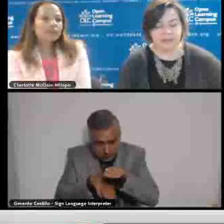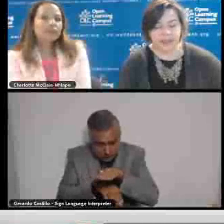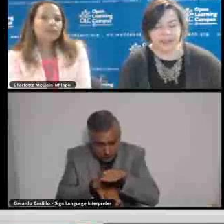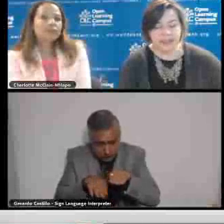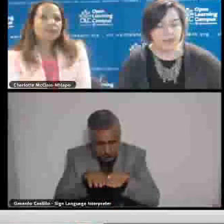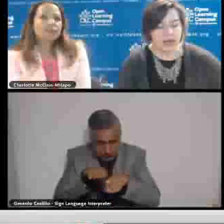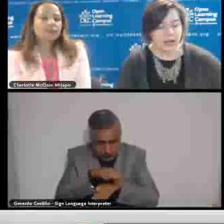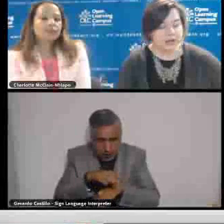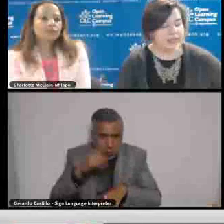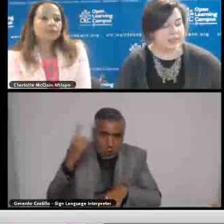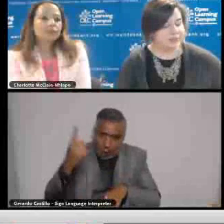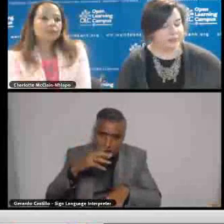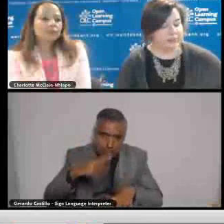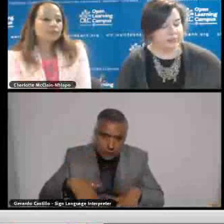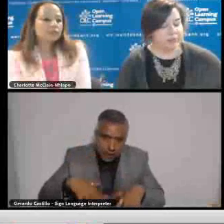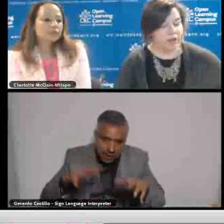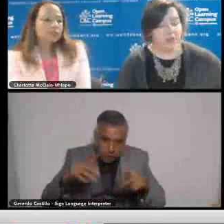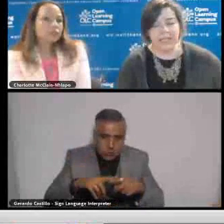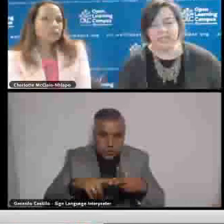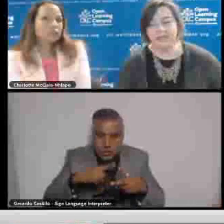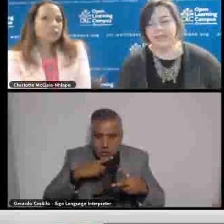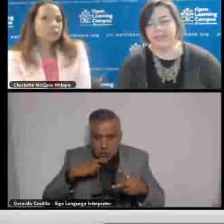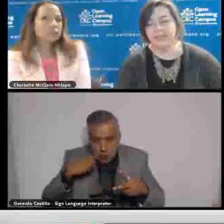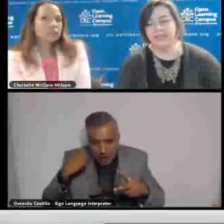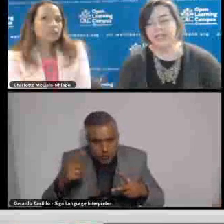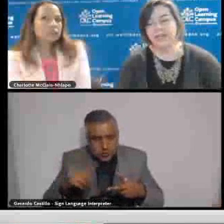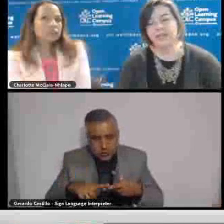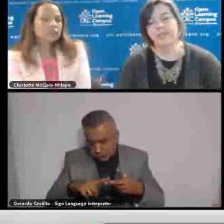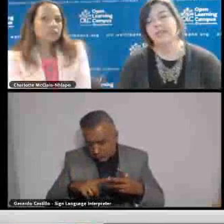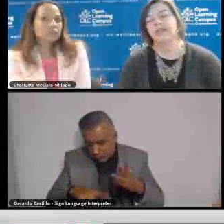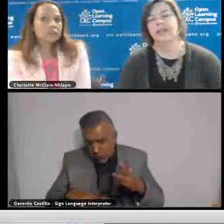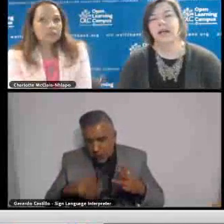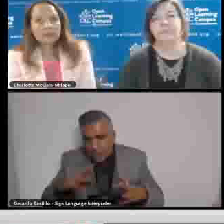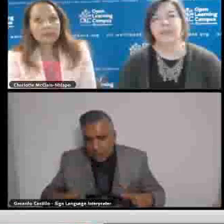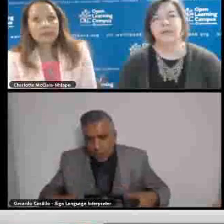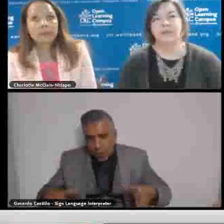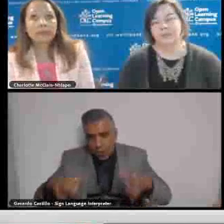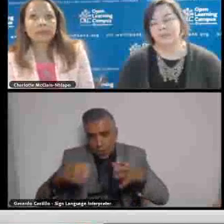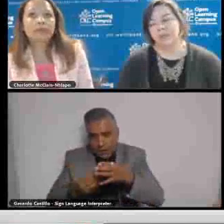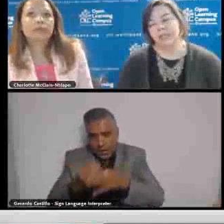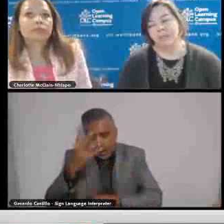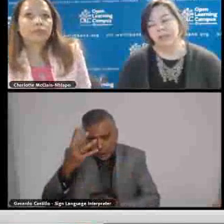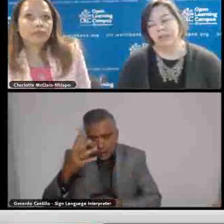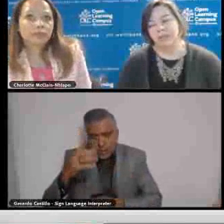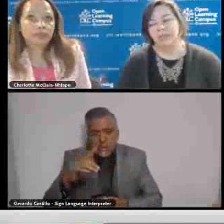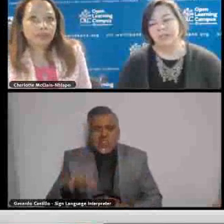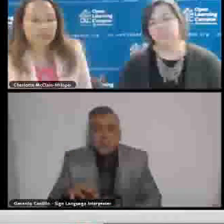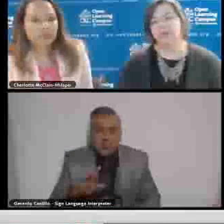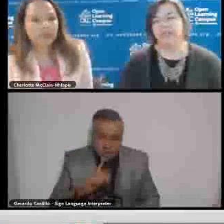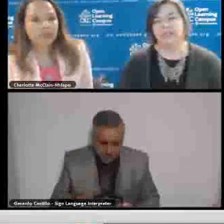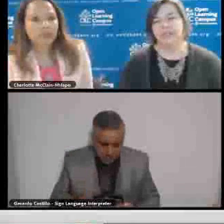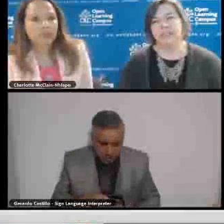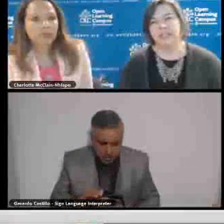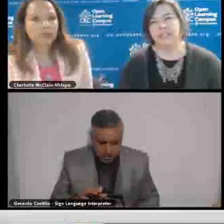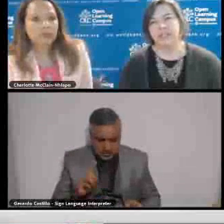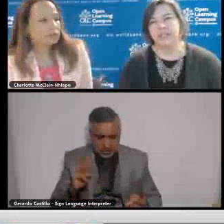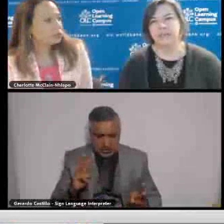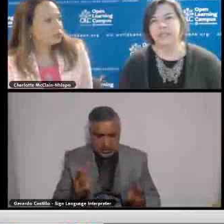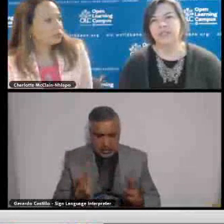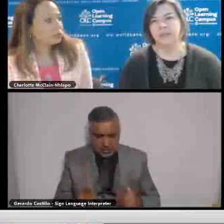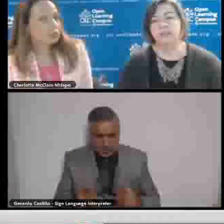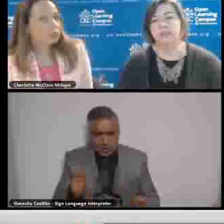floods and droughts and all kinds of events, volcanoes. Now, when we're talking about climate change, we are starting to get into the space